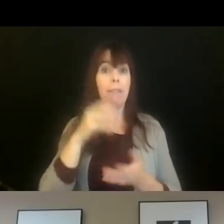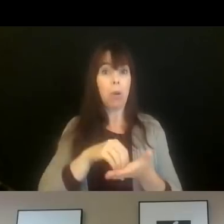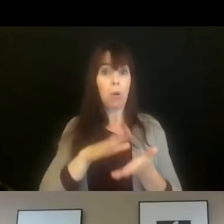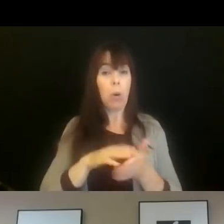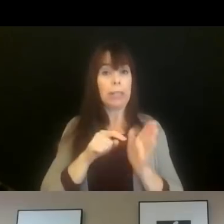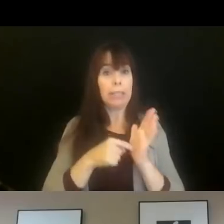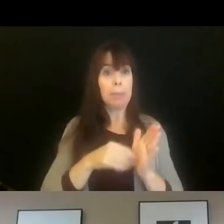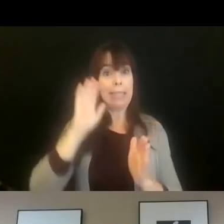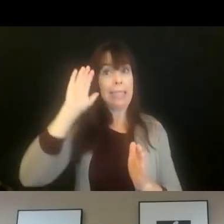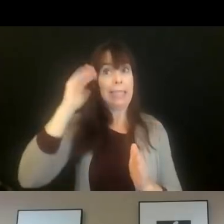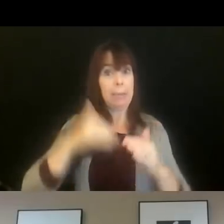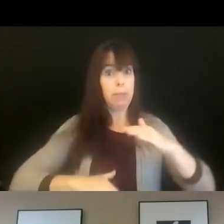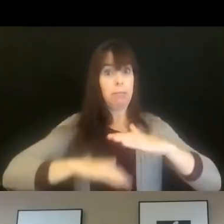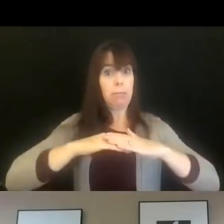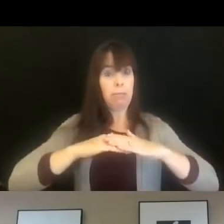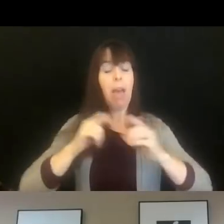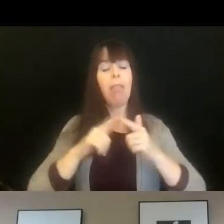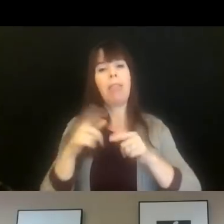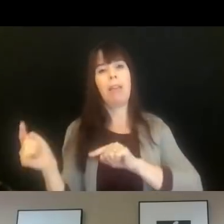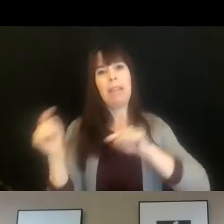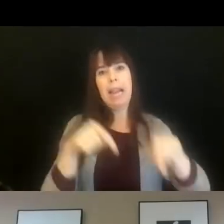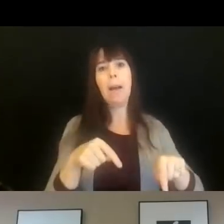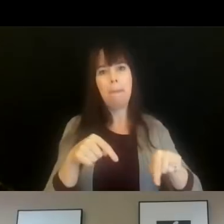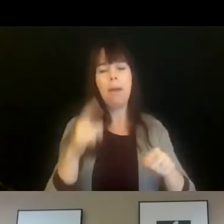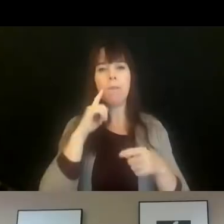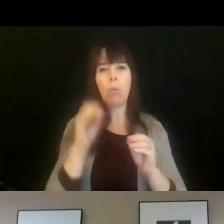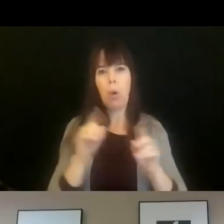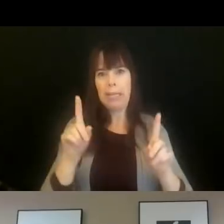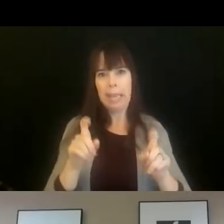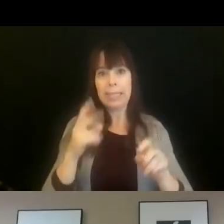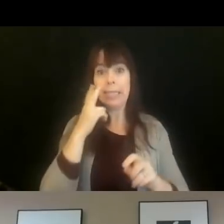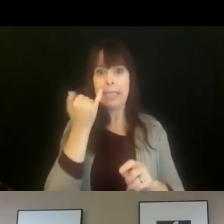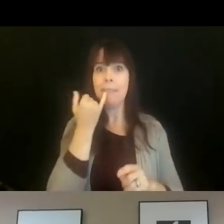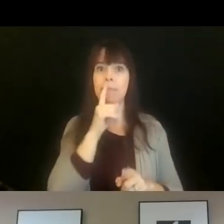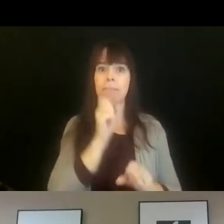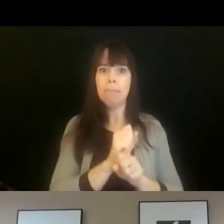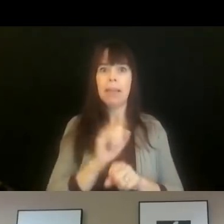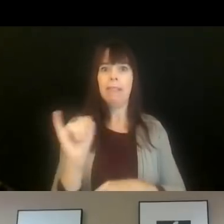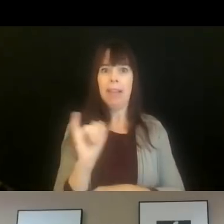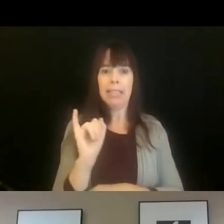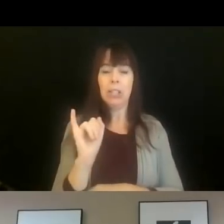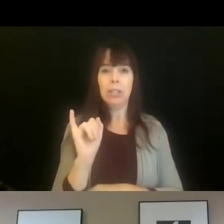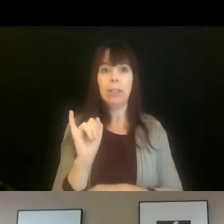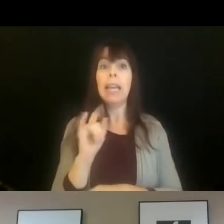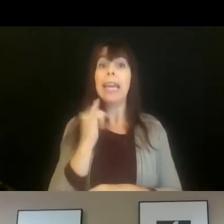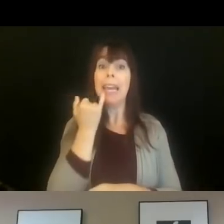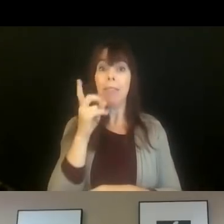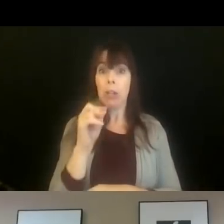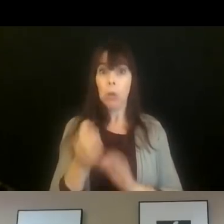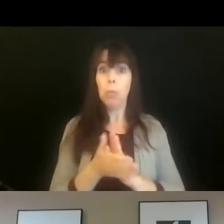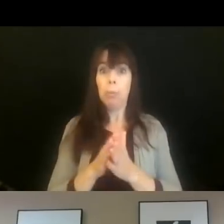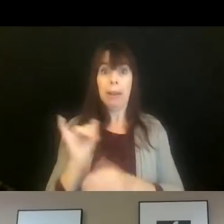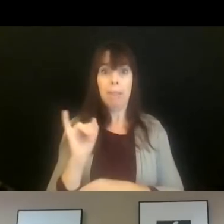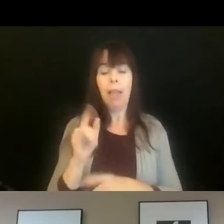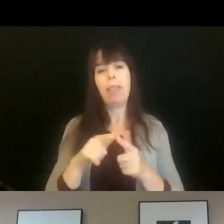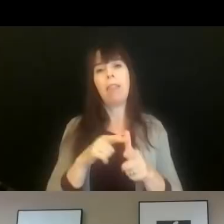a threshold, they would need to be coming in for testing to see if they get infected. And if they get infected, they would receive